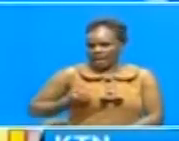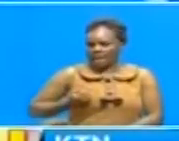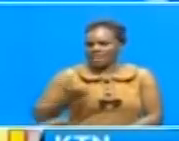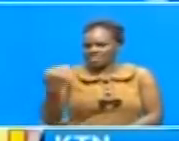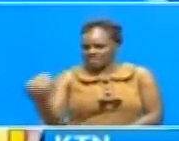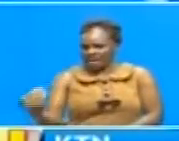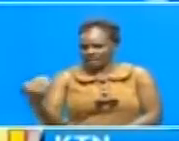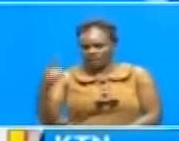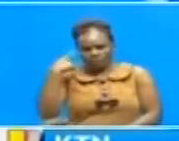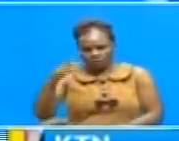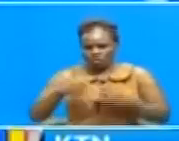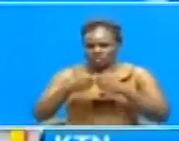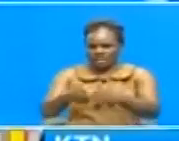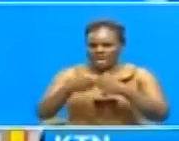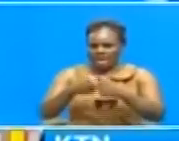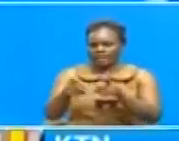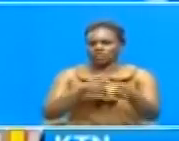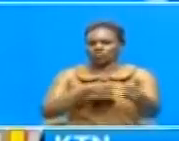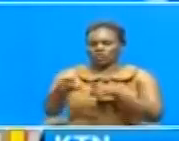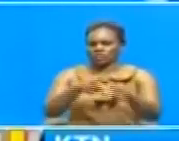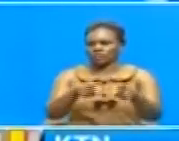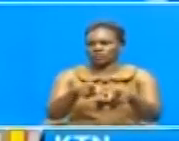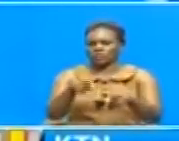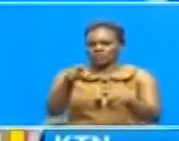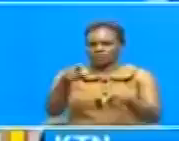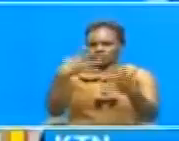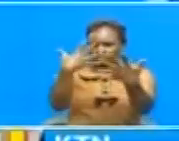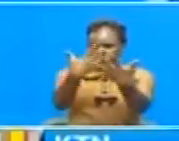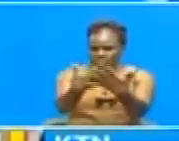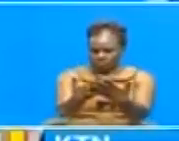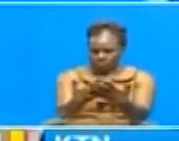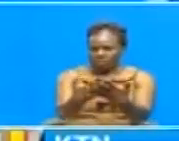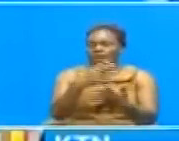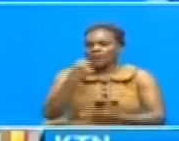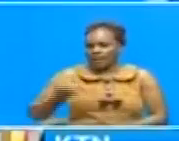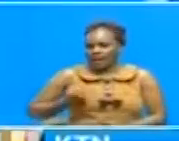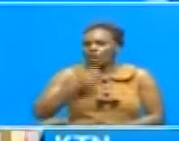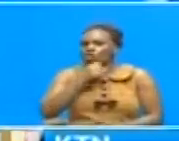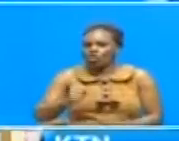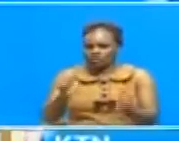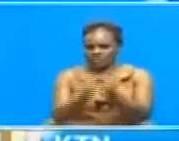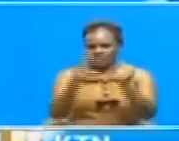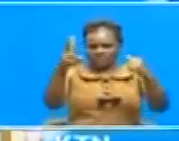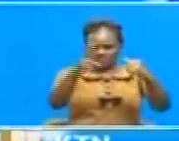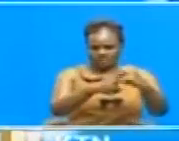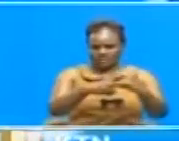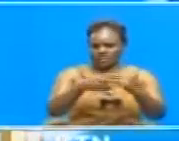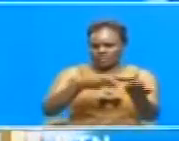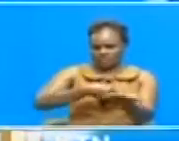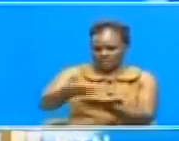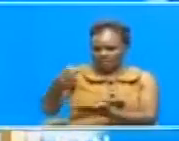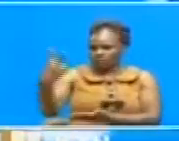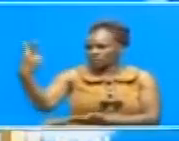Lebanon for sex tourism. Sheikh Ali Samoja was convicted of selling the 17-year-old girl to a Lebanese in